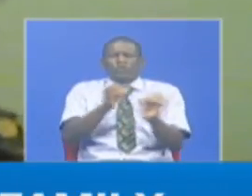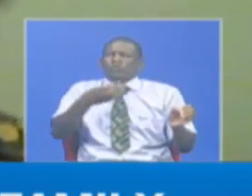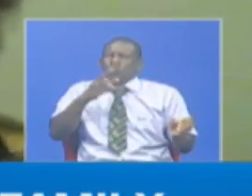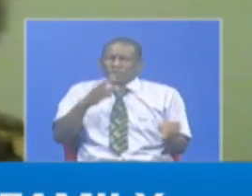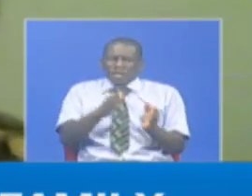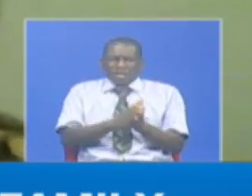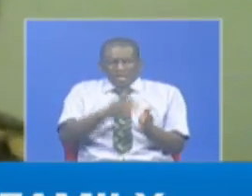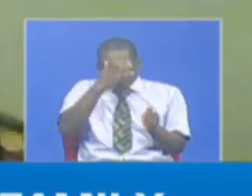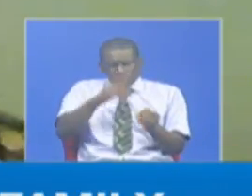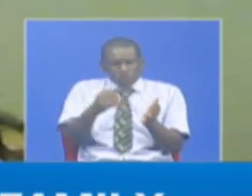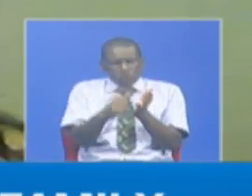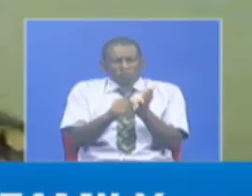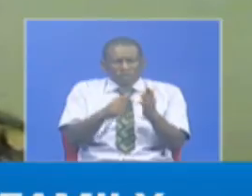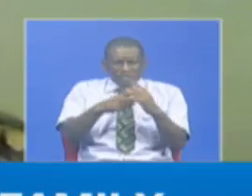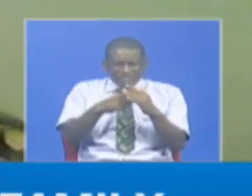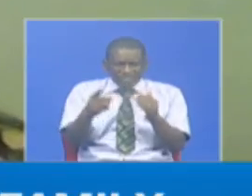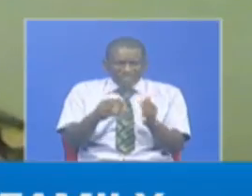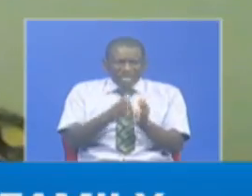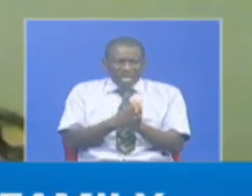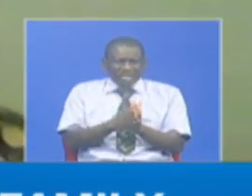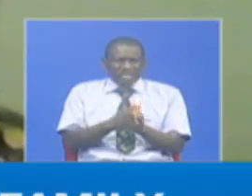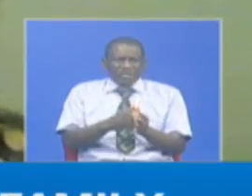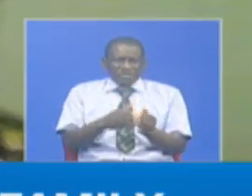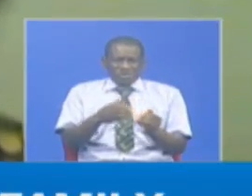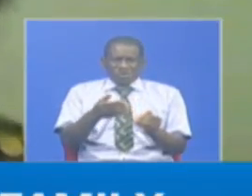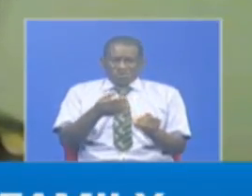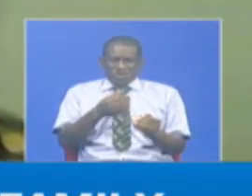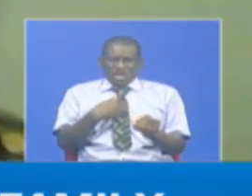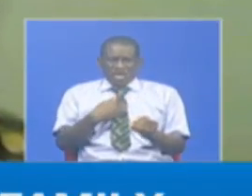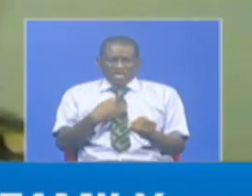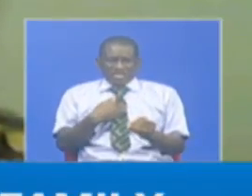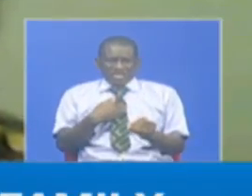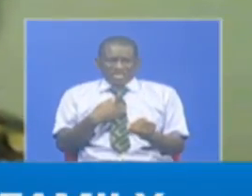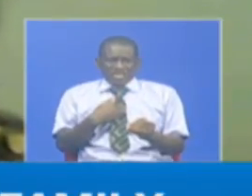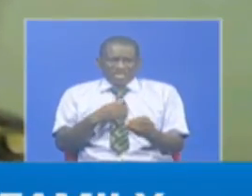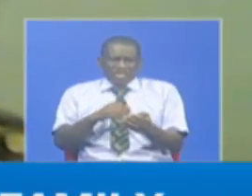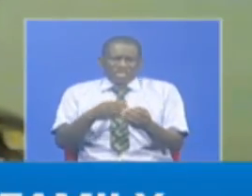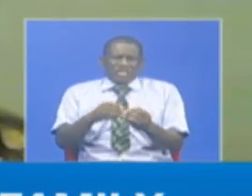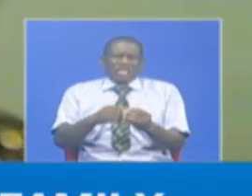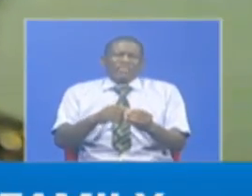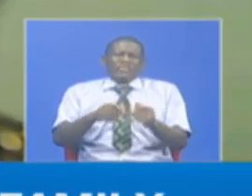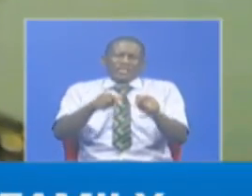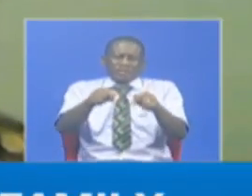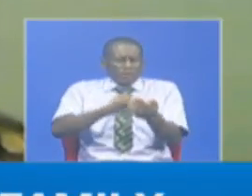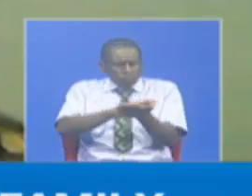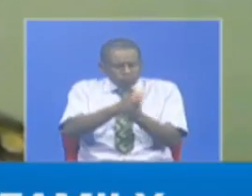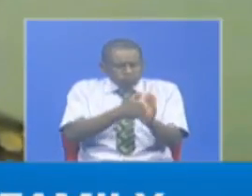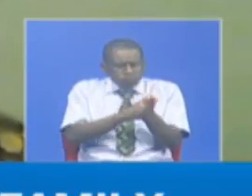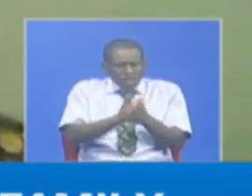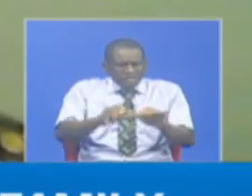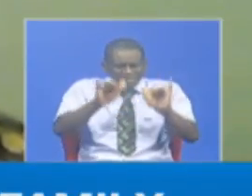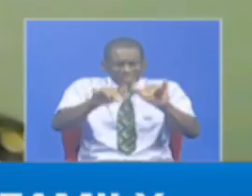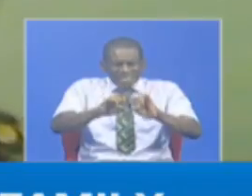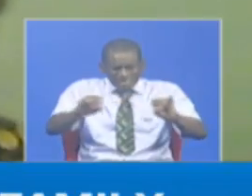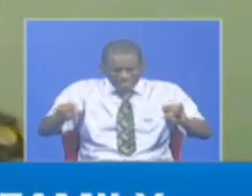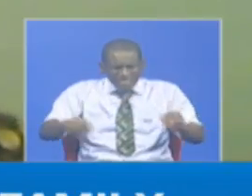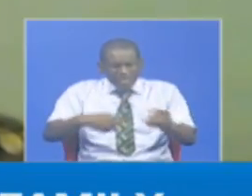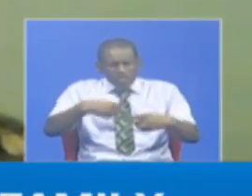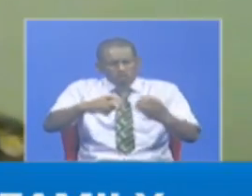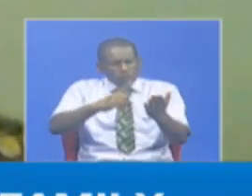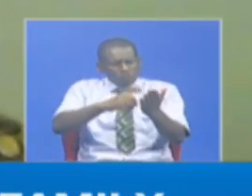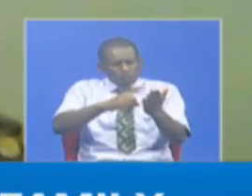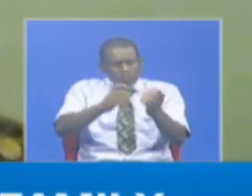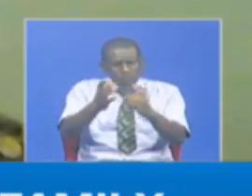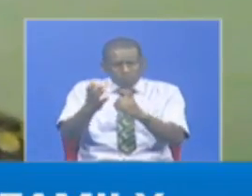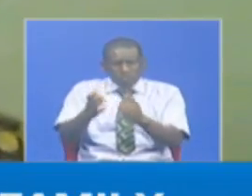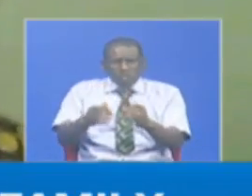because the crisis had started, and there was the call to wash hands and keep your hands clean and keep washing and keep sanitizing, they had to keep coming